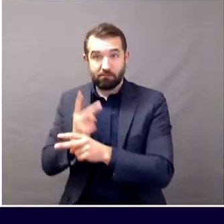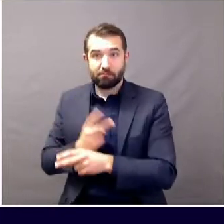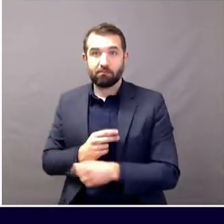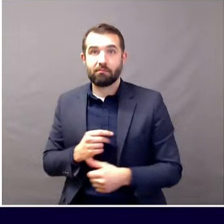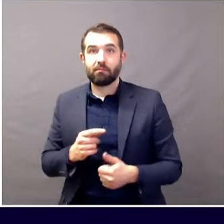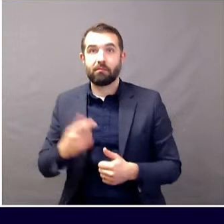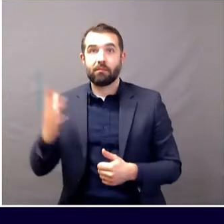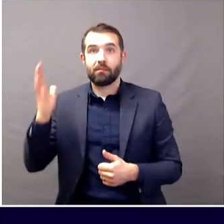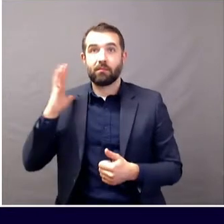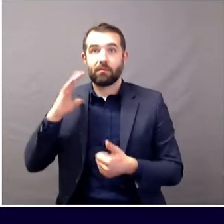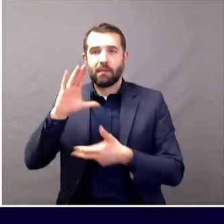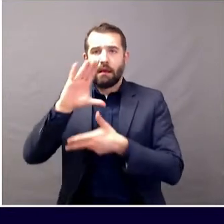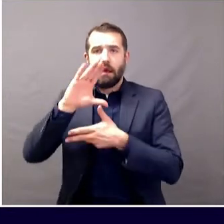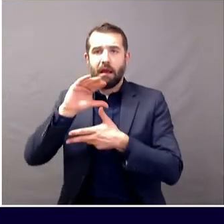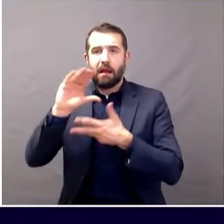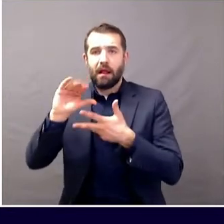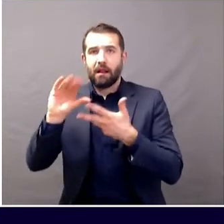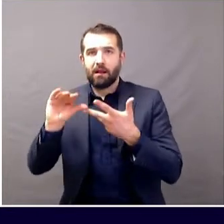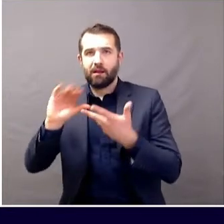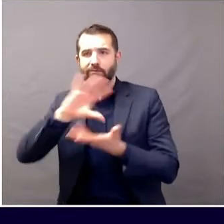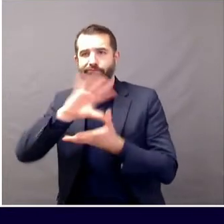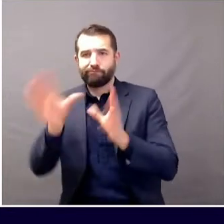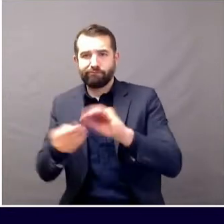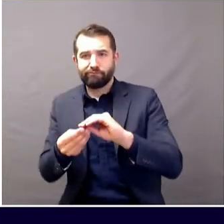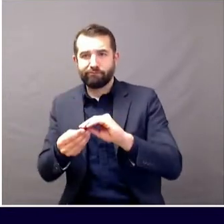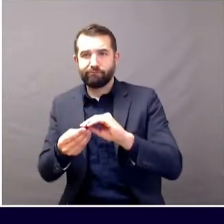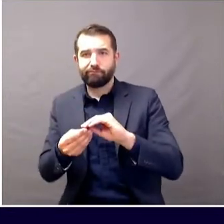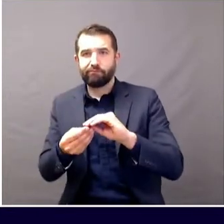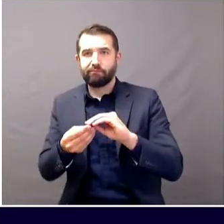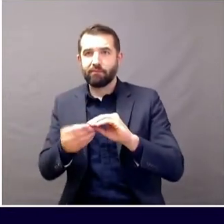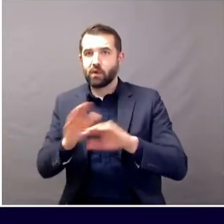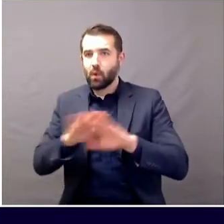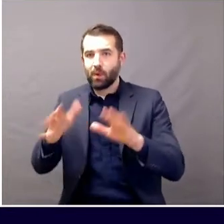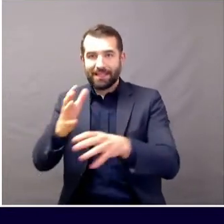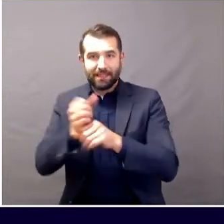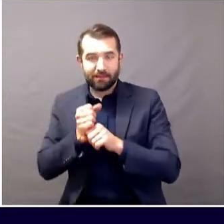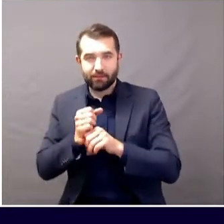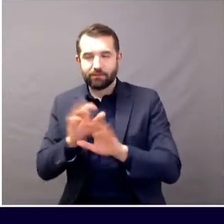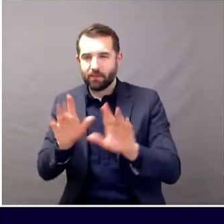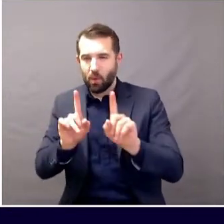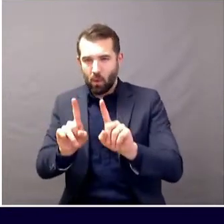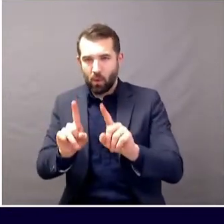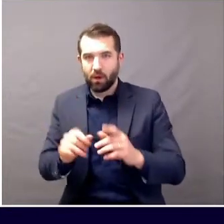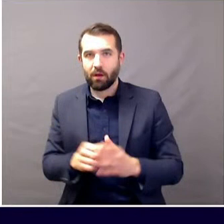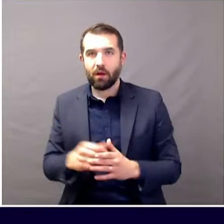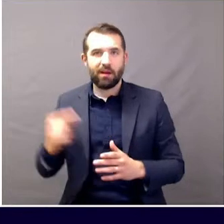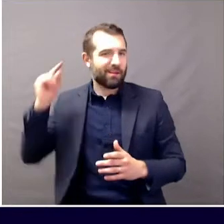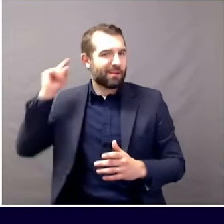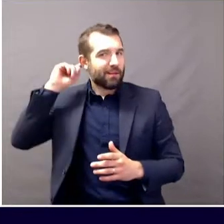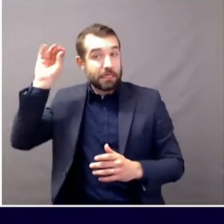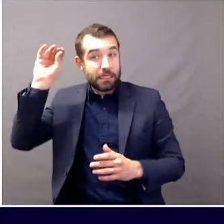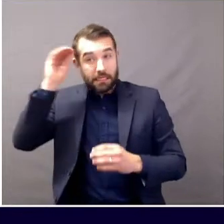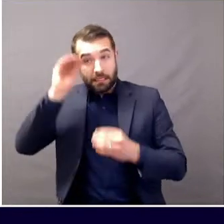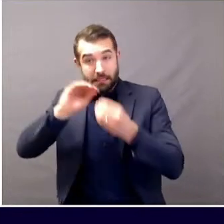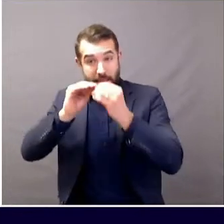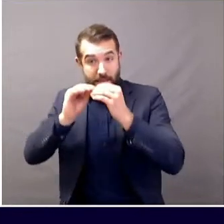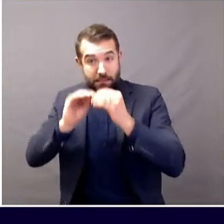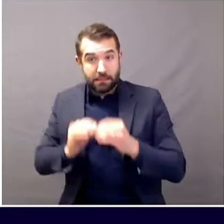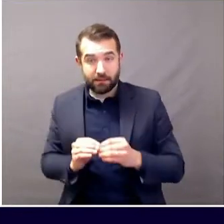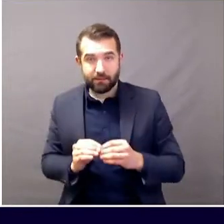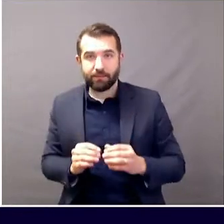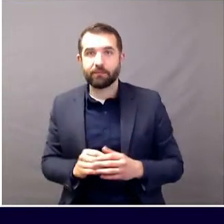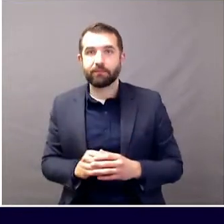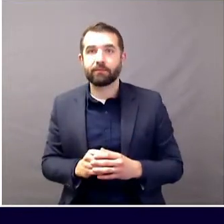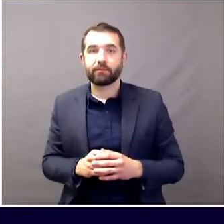don't want to get it wrong. I have it generally in my head, but I want to make sure I carried the zero right. So I'll get you the